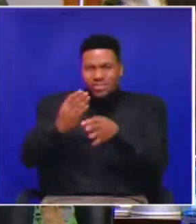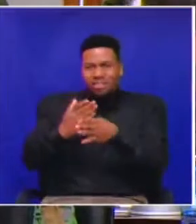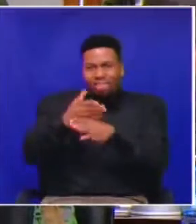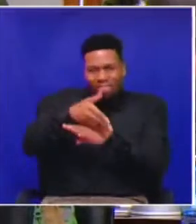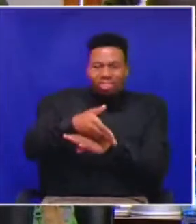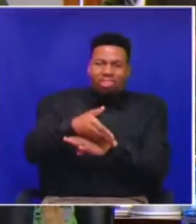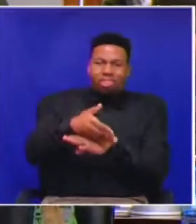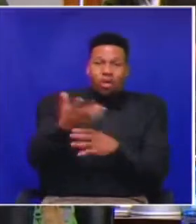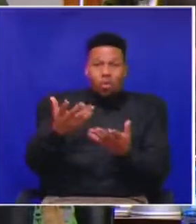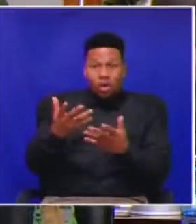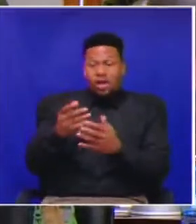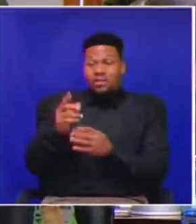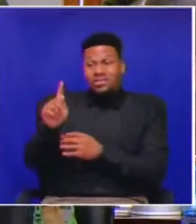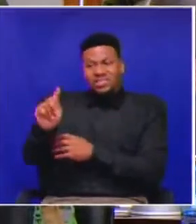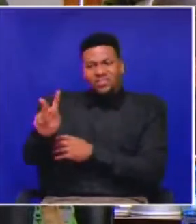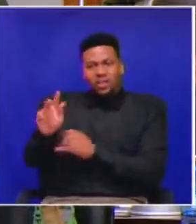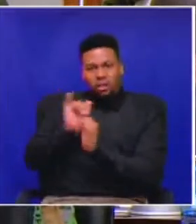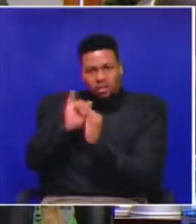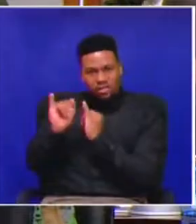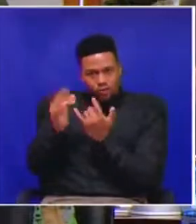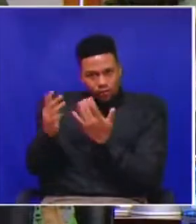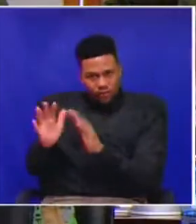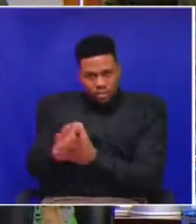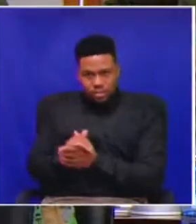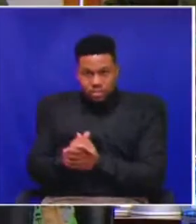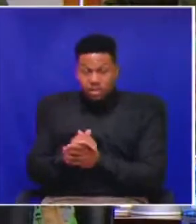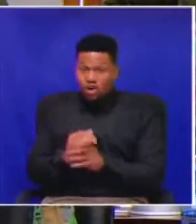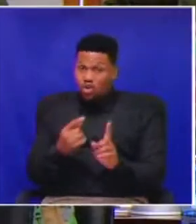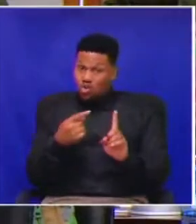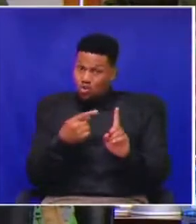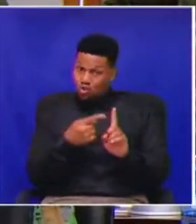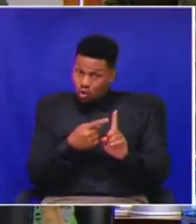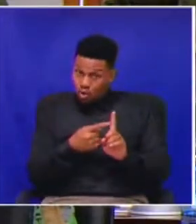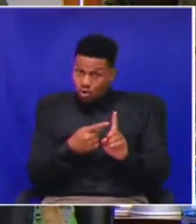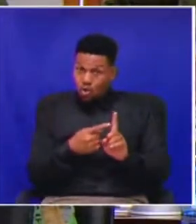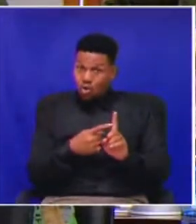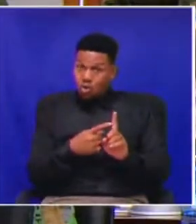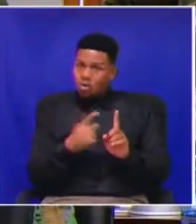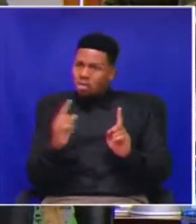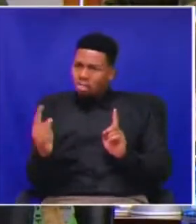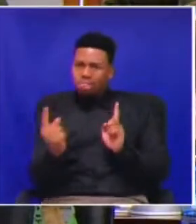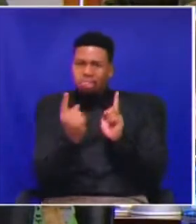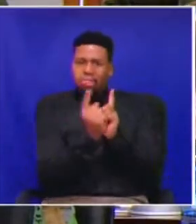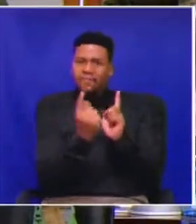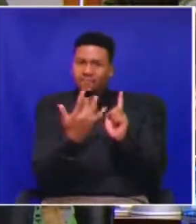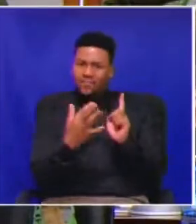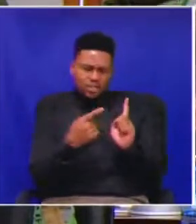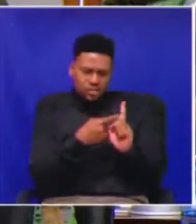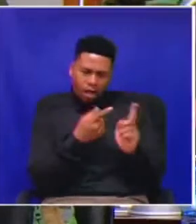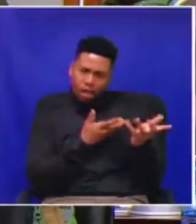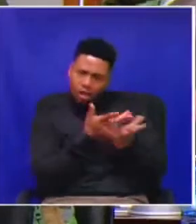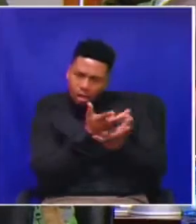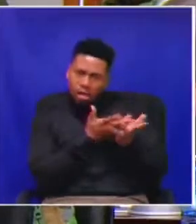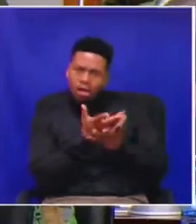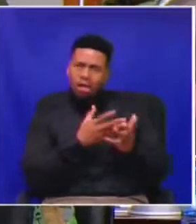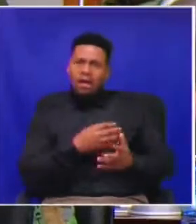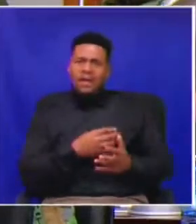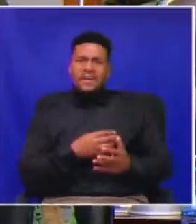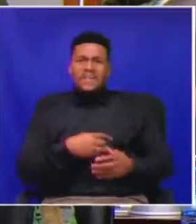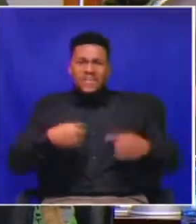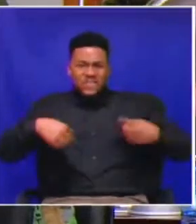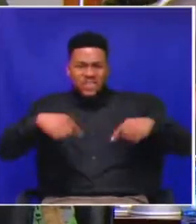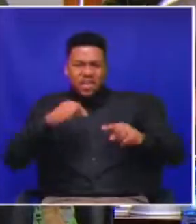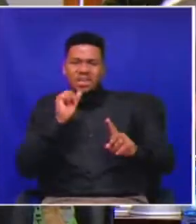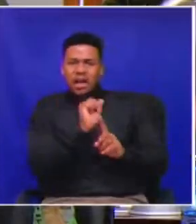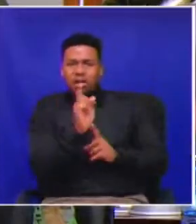this complaint about? Has she been approached to explain her fears? And have you, Mr. President, interfered in any